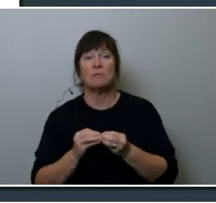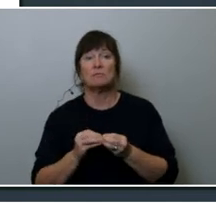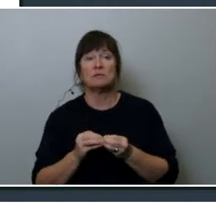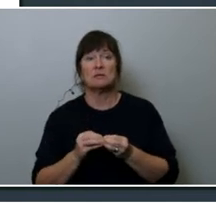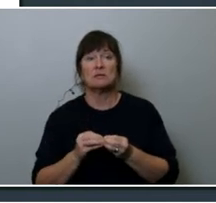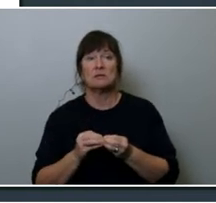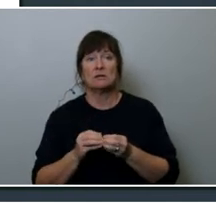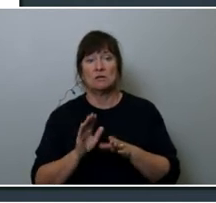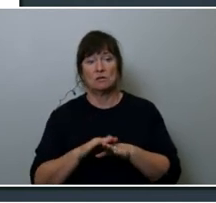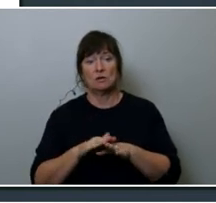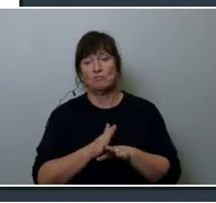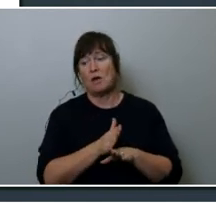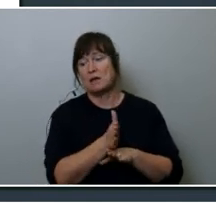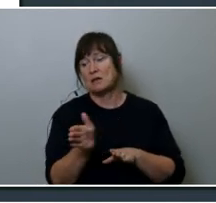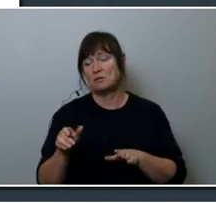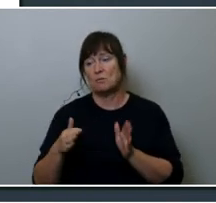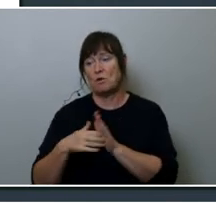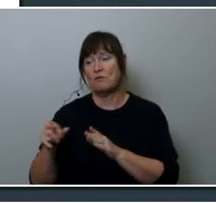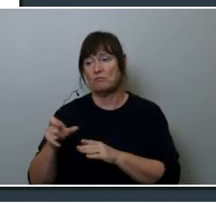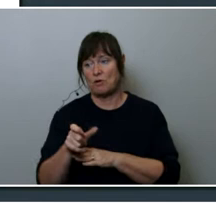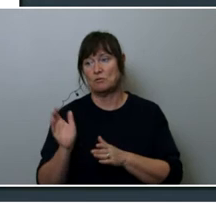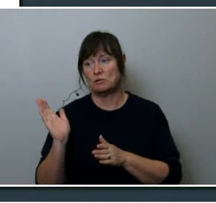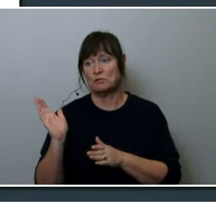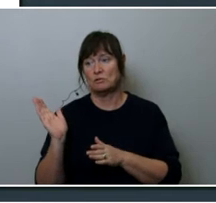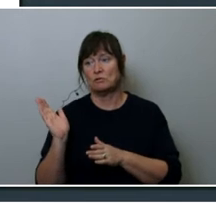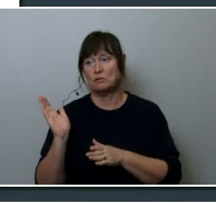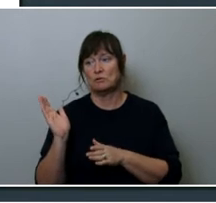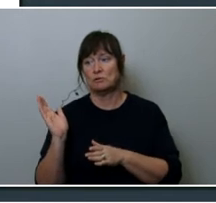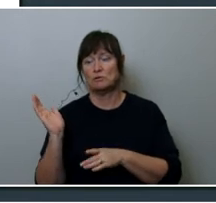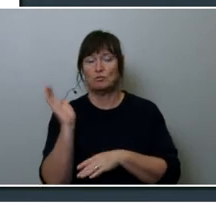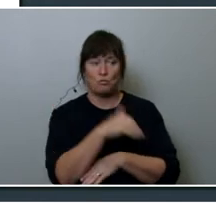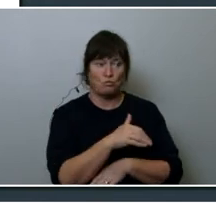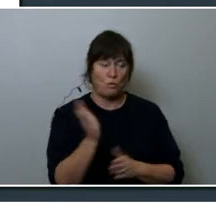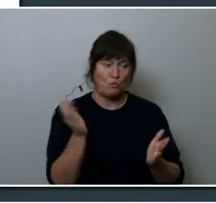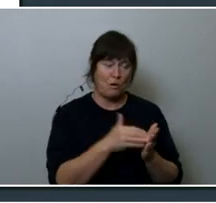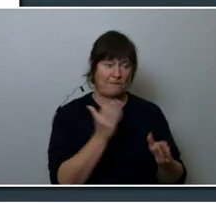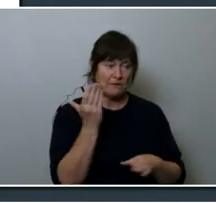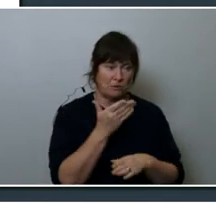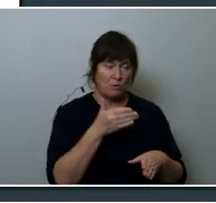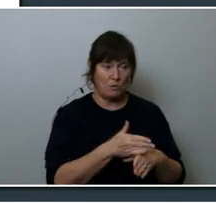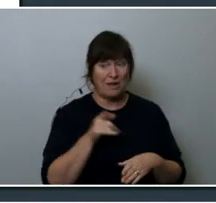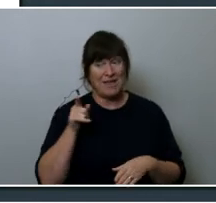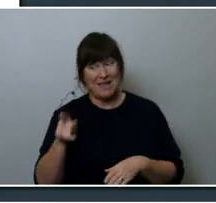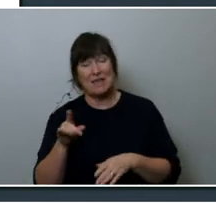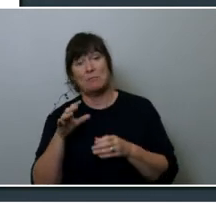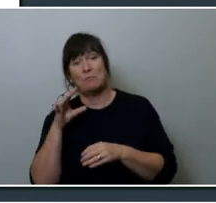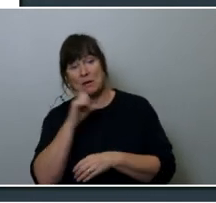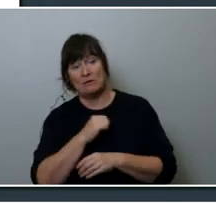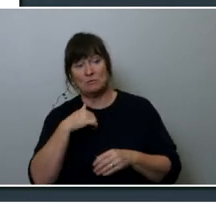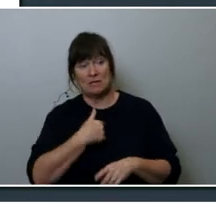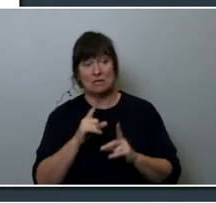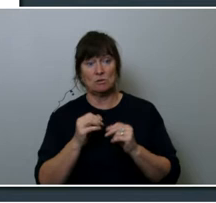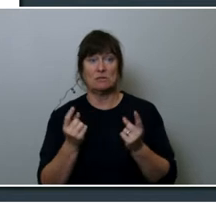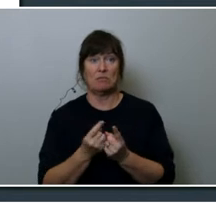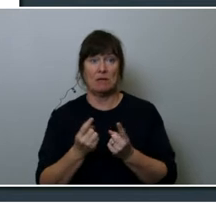crossing, turning right into Murphy Road and coming to work in school. He believes that something needs to be